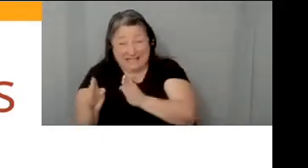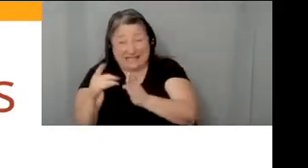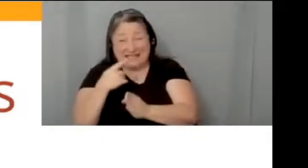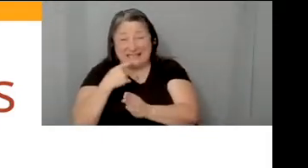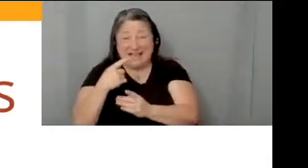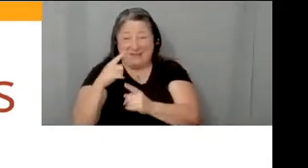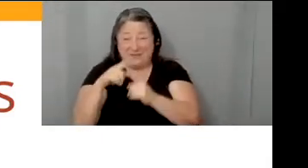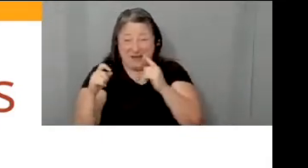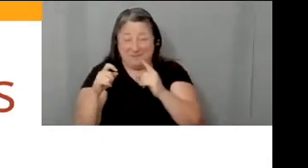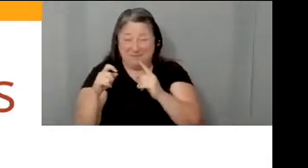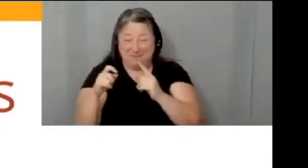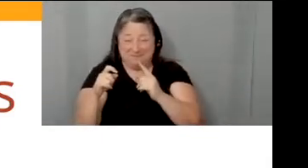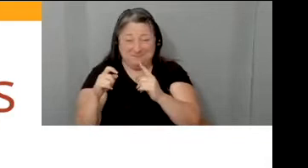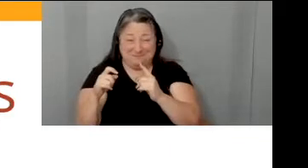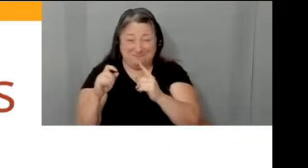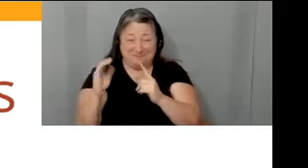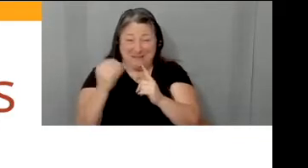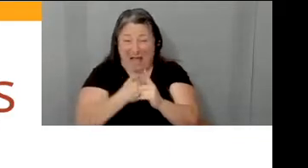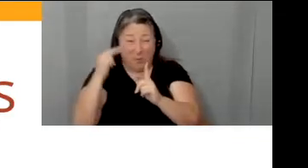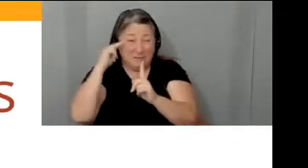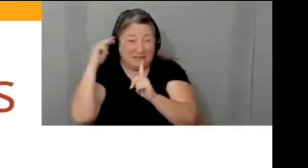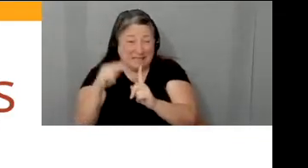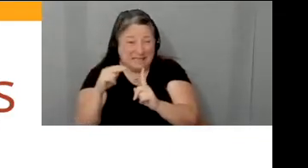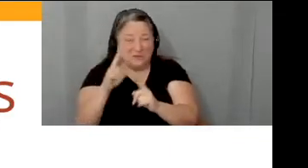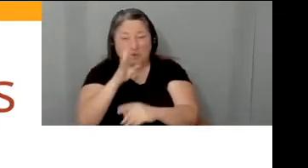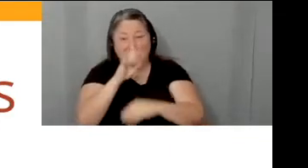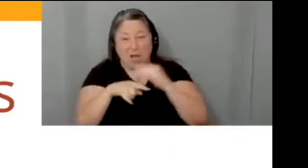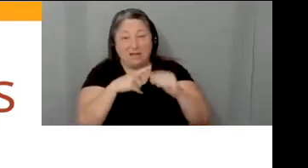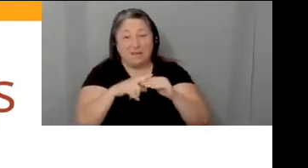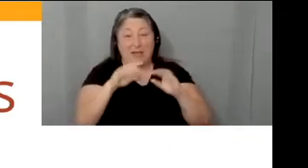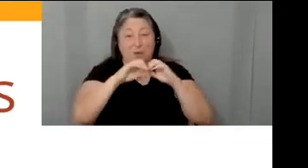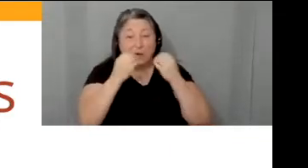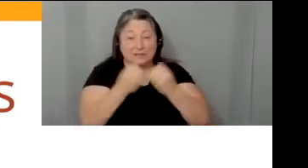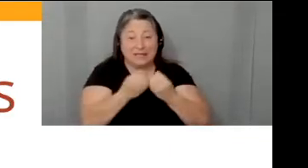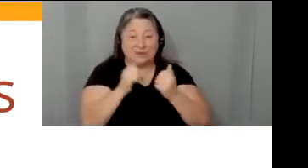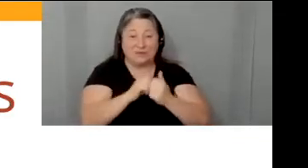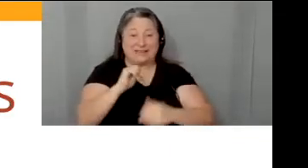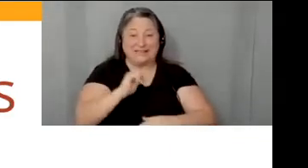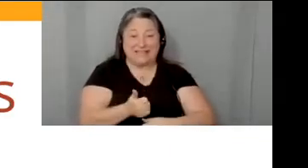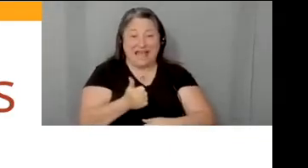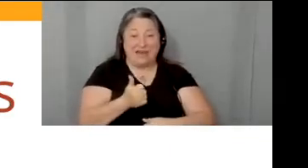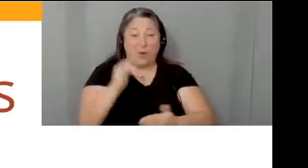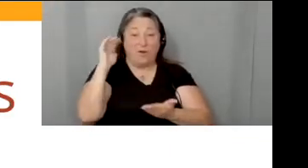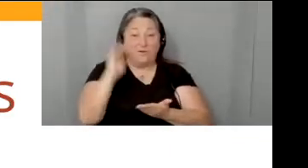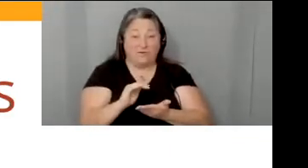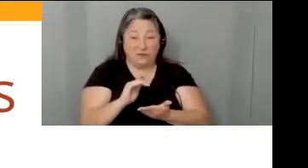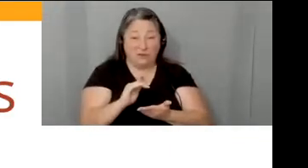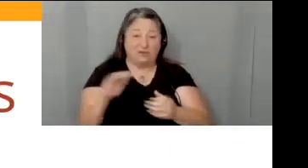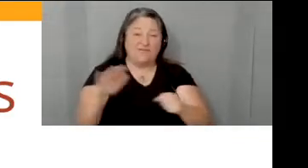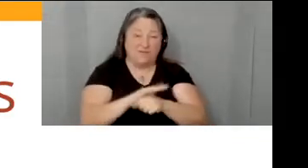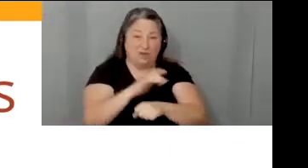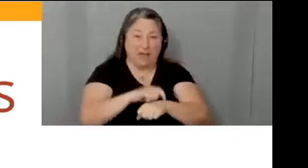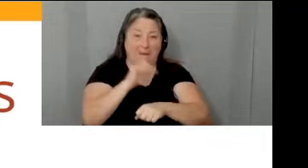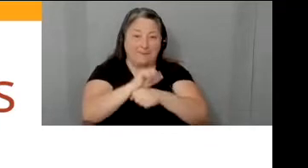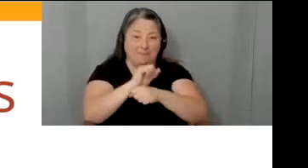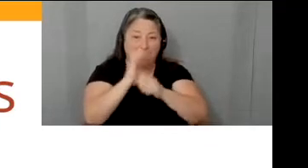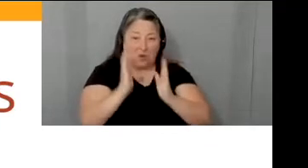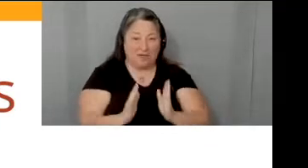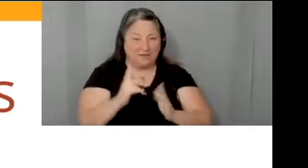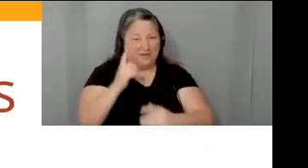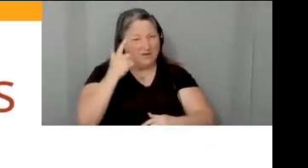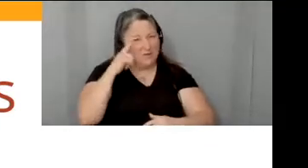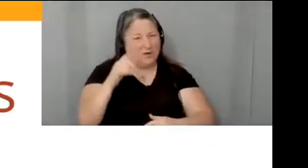size perspective, we're talking about organizations with 10 or fewer full-time employees. So just to get a sense